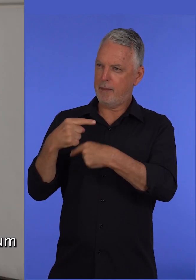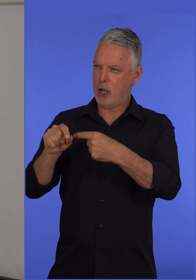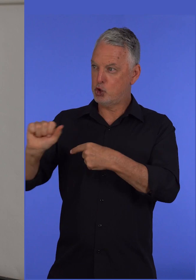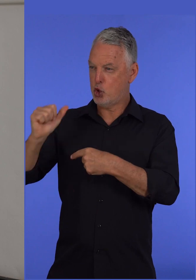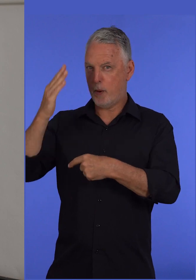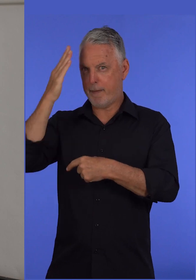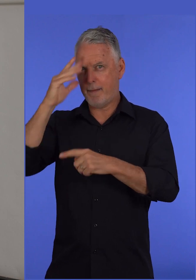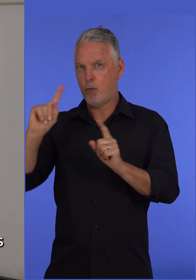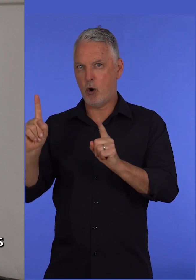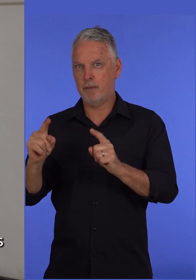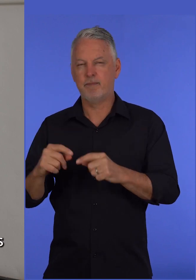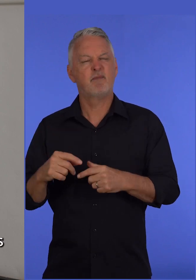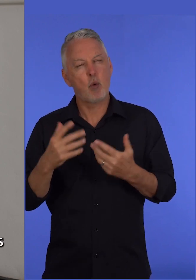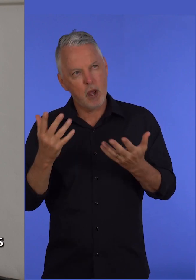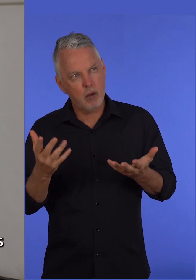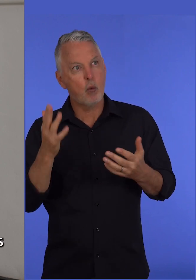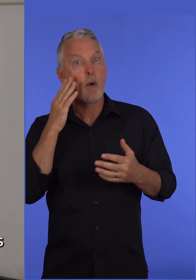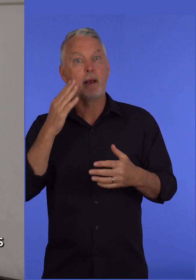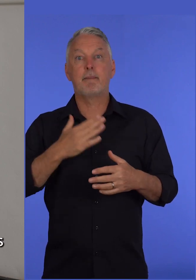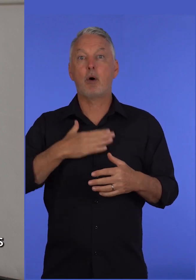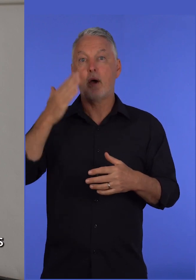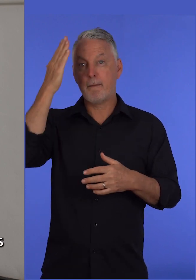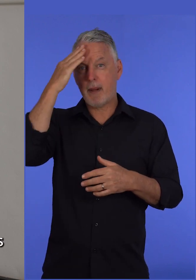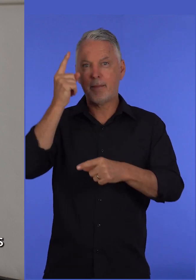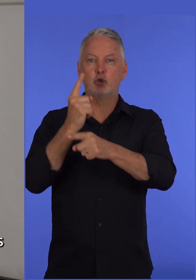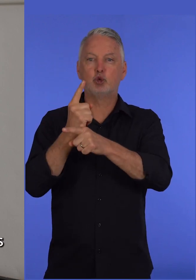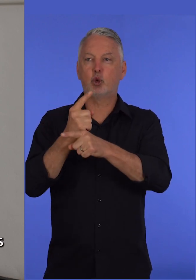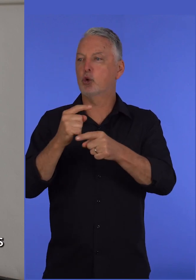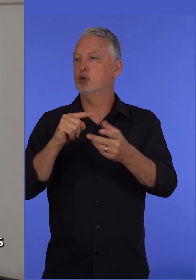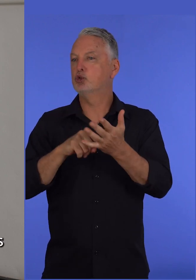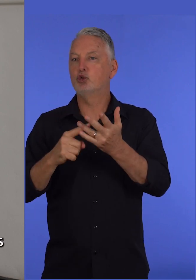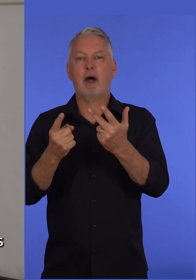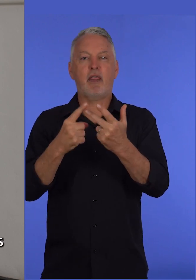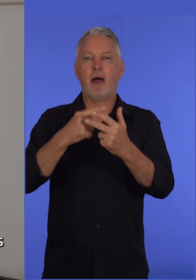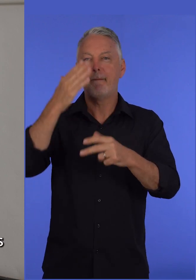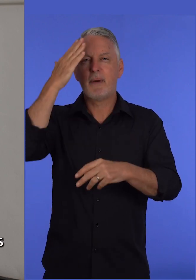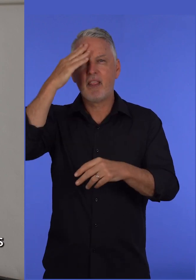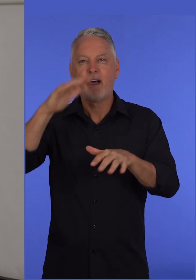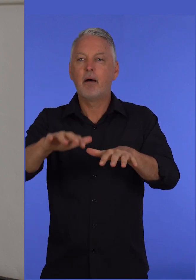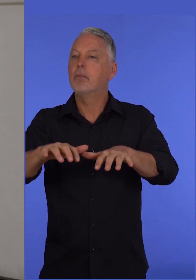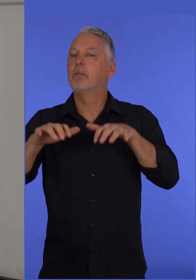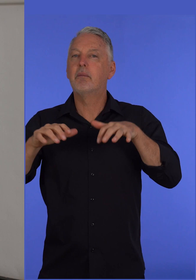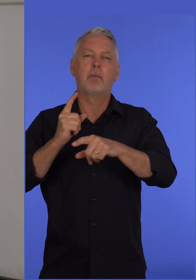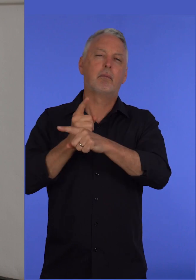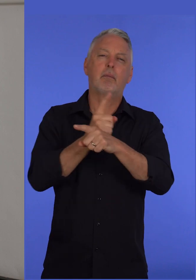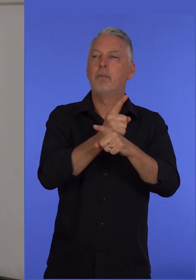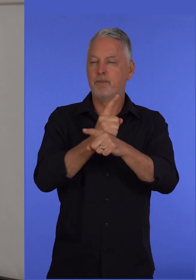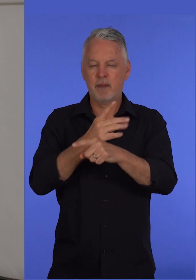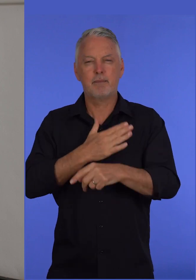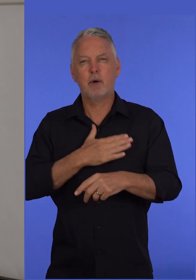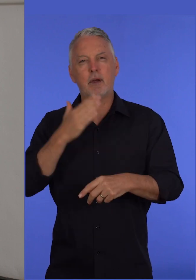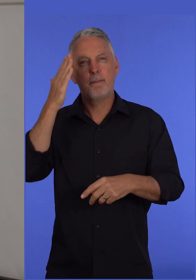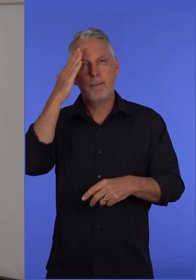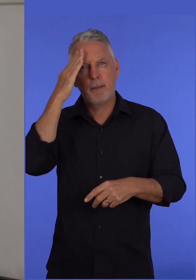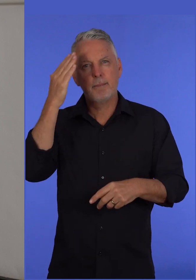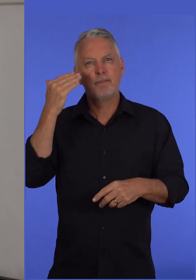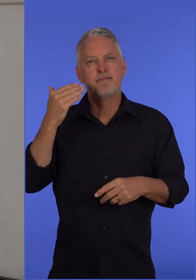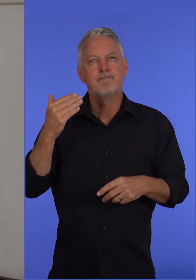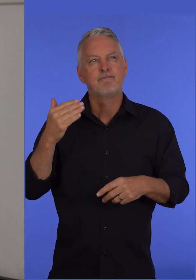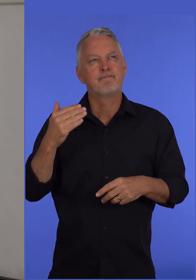be? Whenever my mum speaks to audiences of mothers, she's